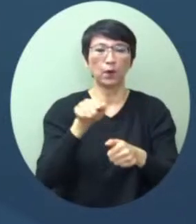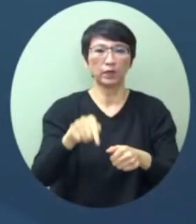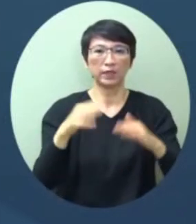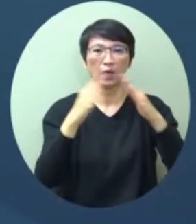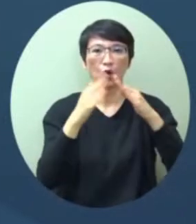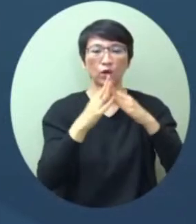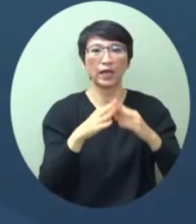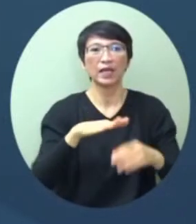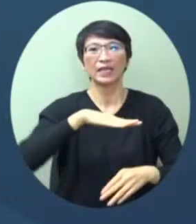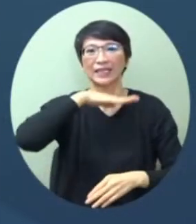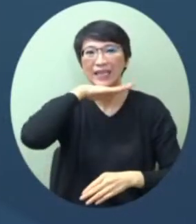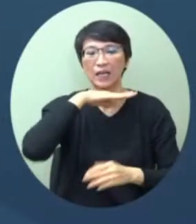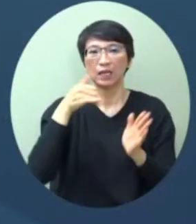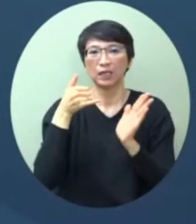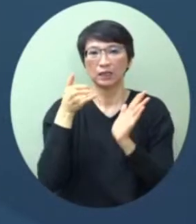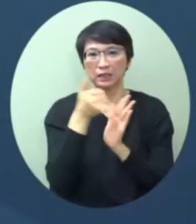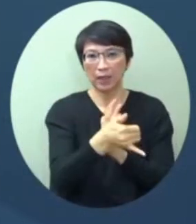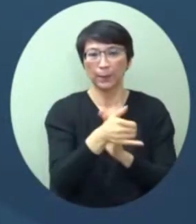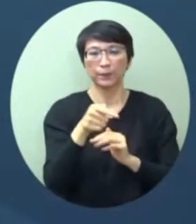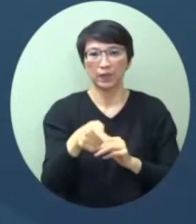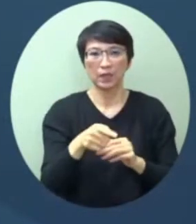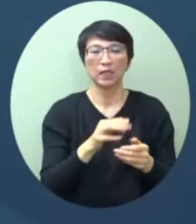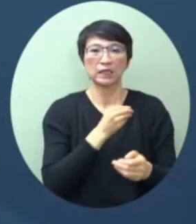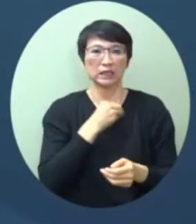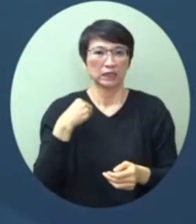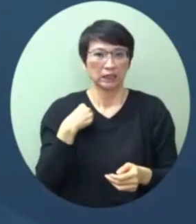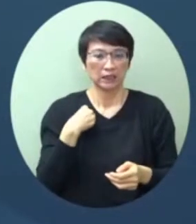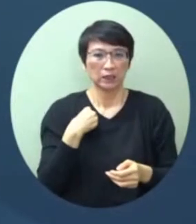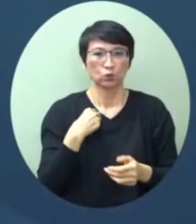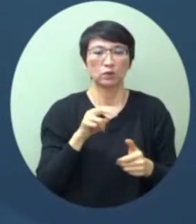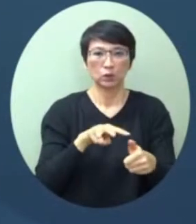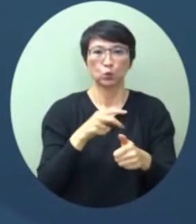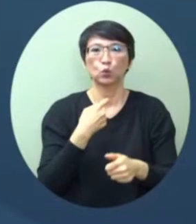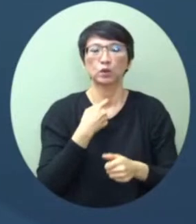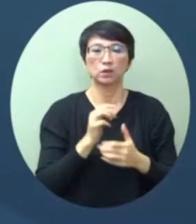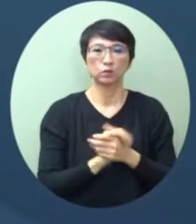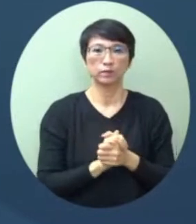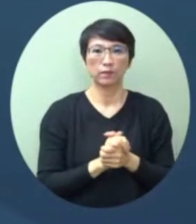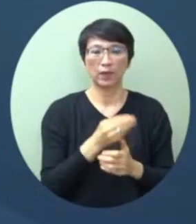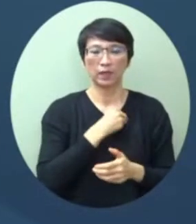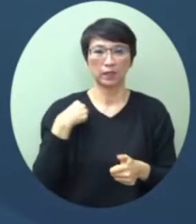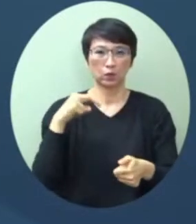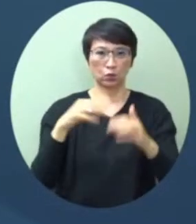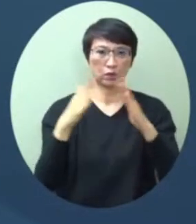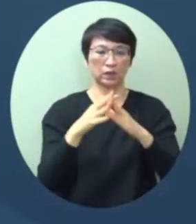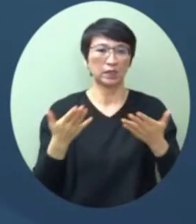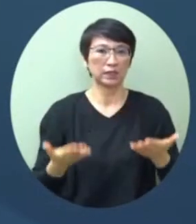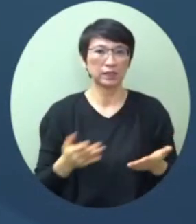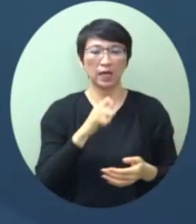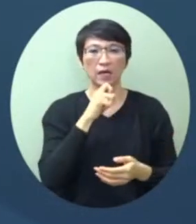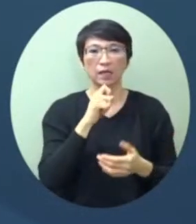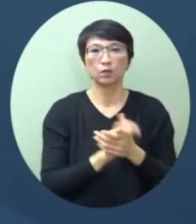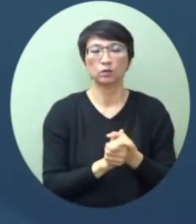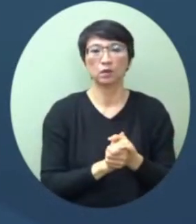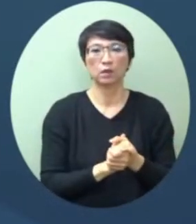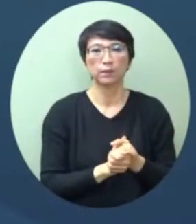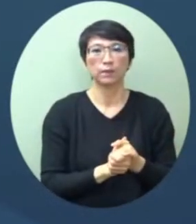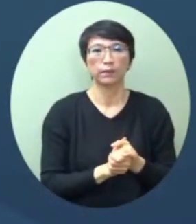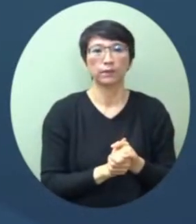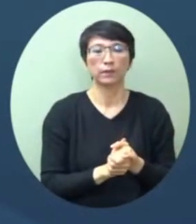there are people waiting to be admitted. So the hospital authority should step up